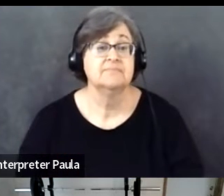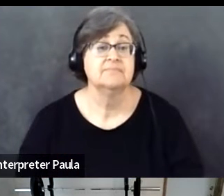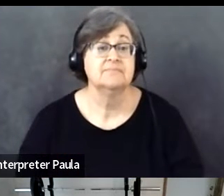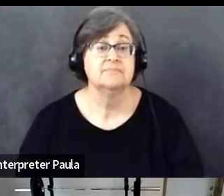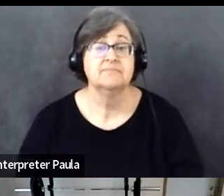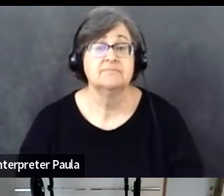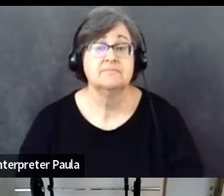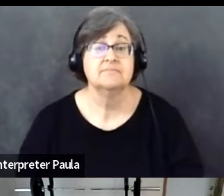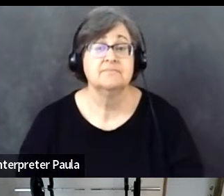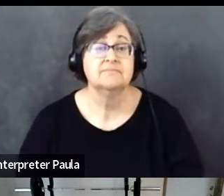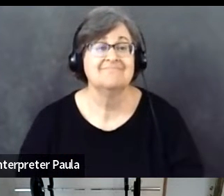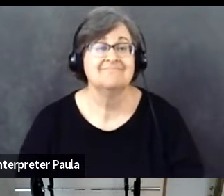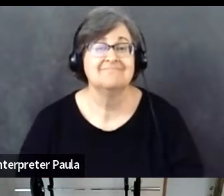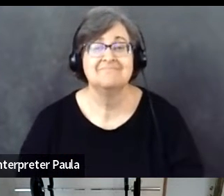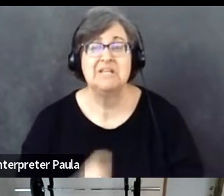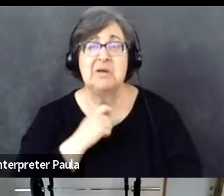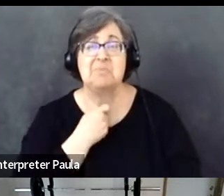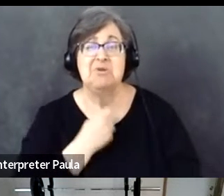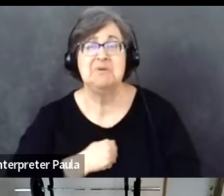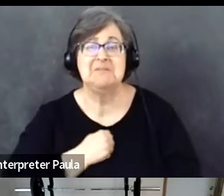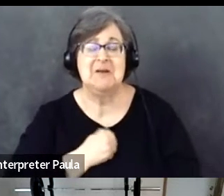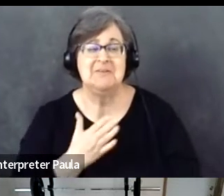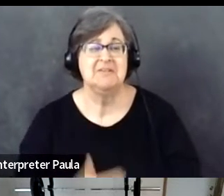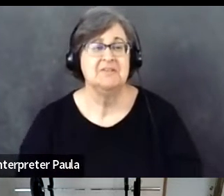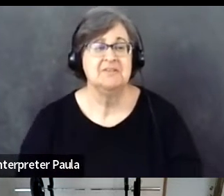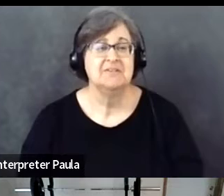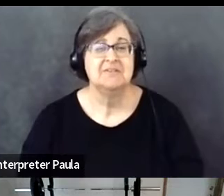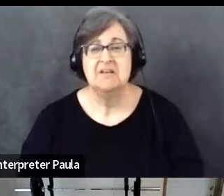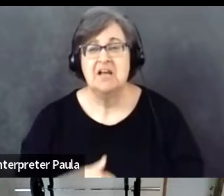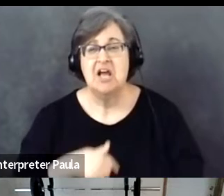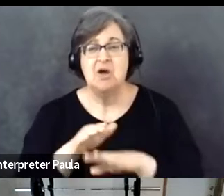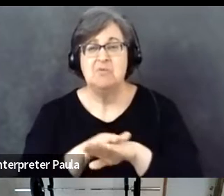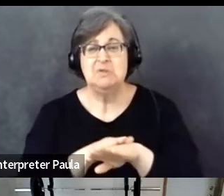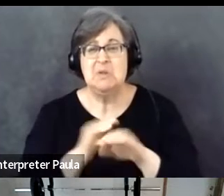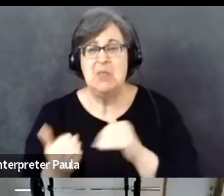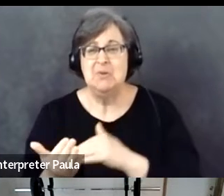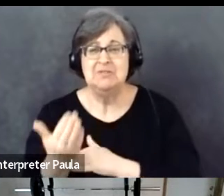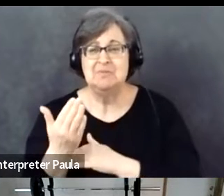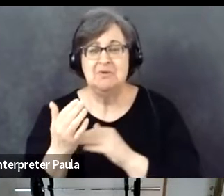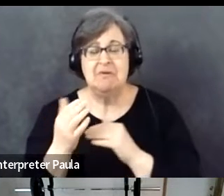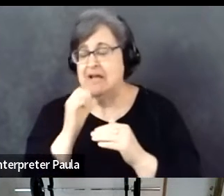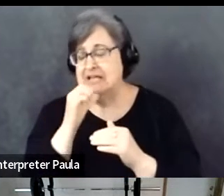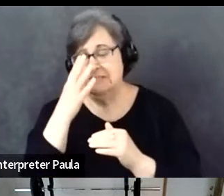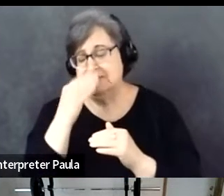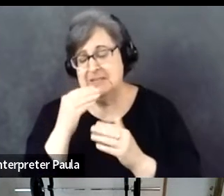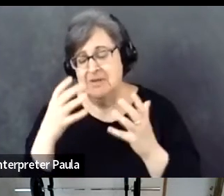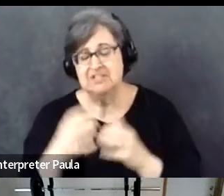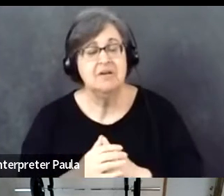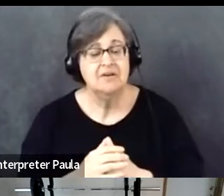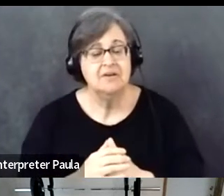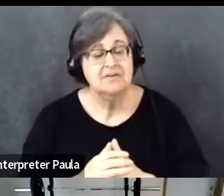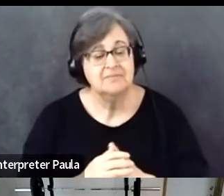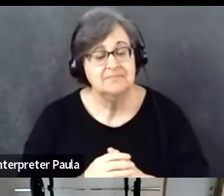Oh, 1 second. I had to unmute myself. Sorry. A little slow this morning with the lack of sleep. No,